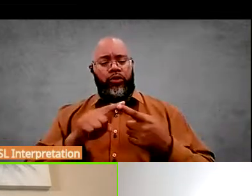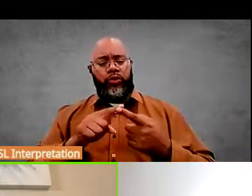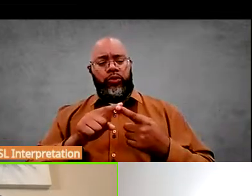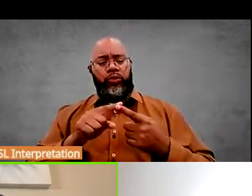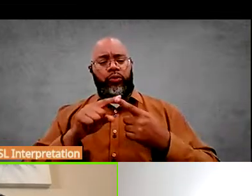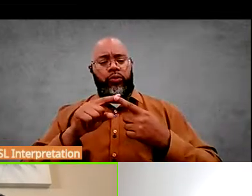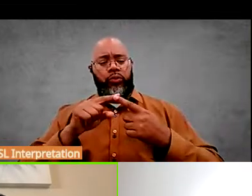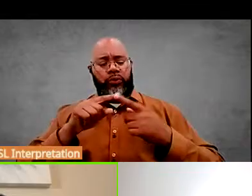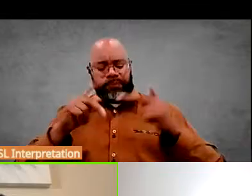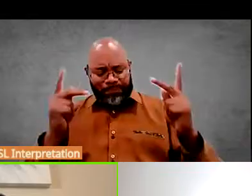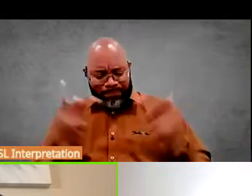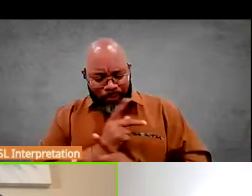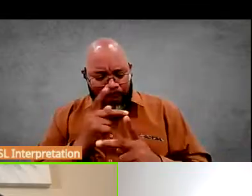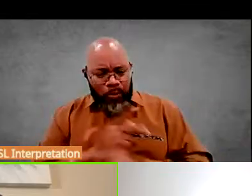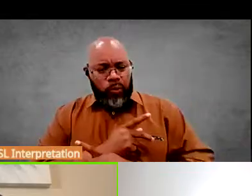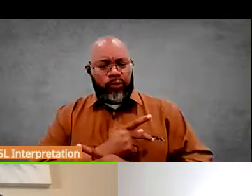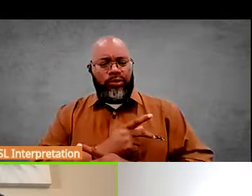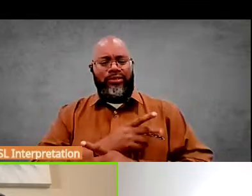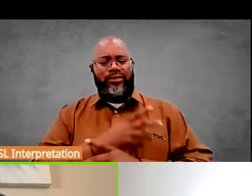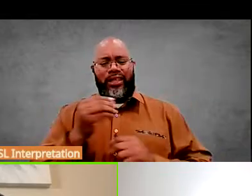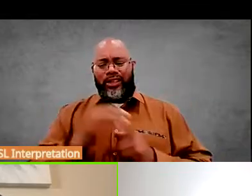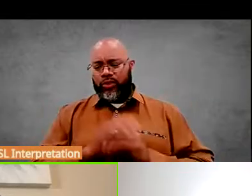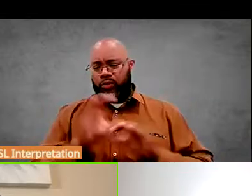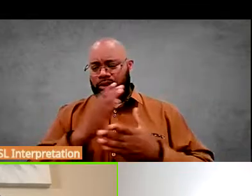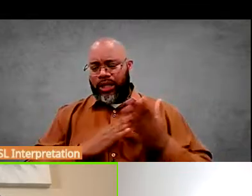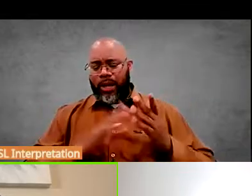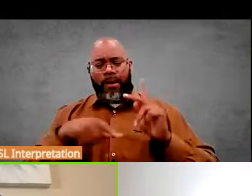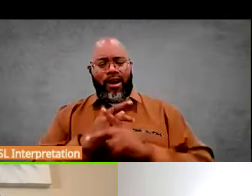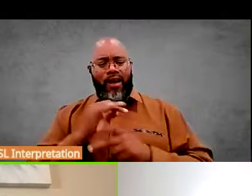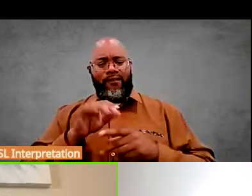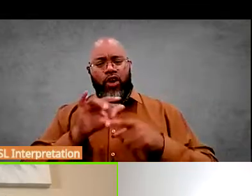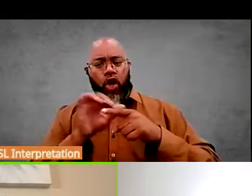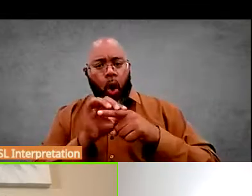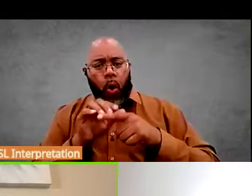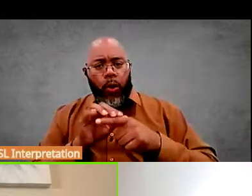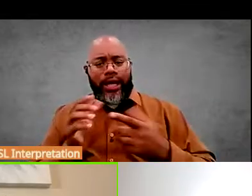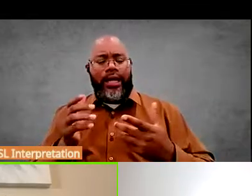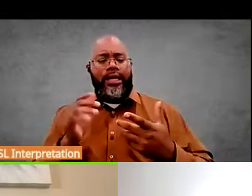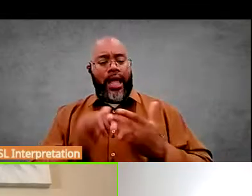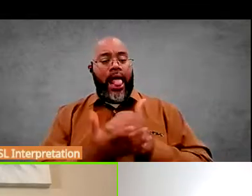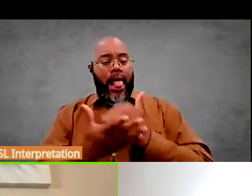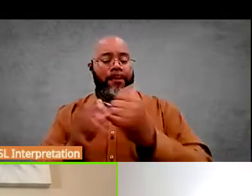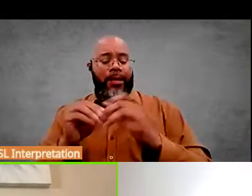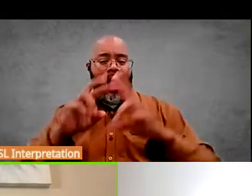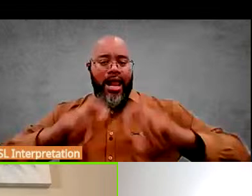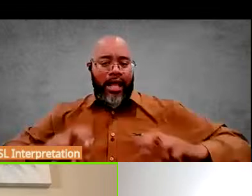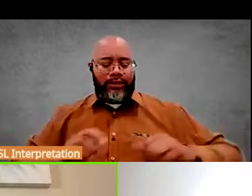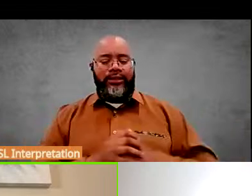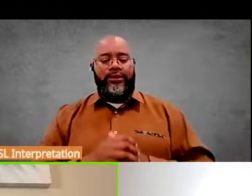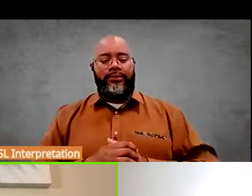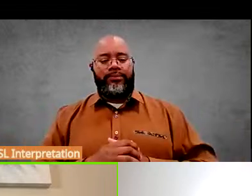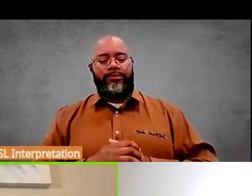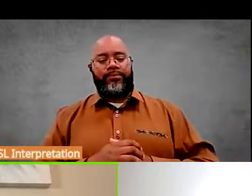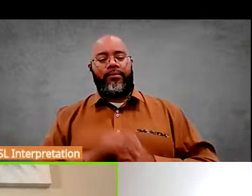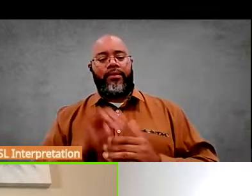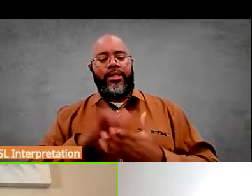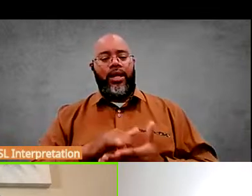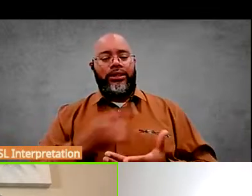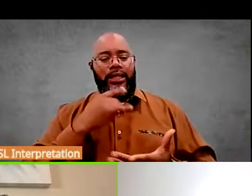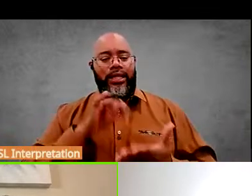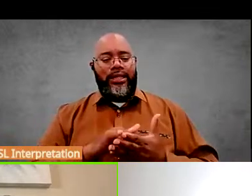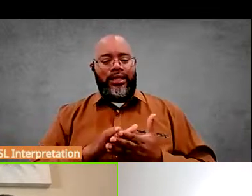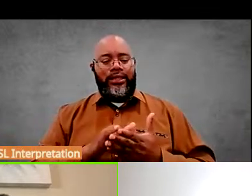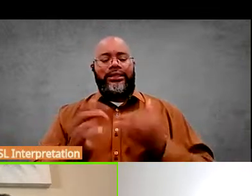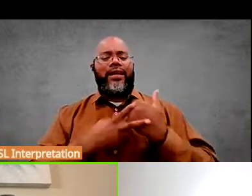compute and to do some kind of coding, it help you in analysis. Okay. And that will save you a lot